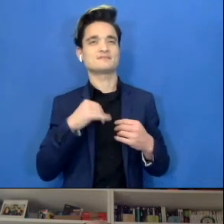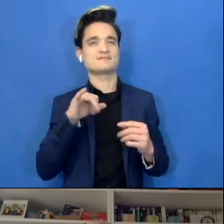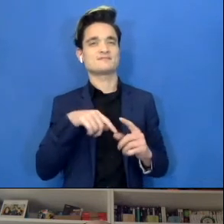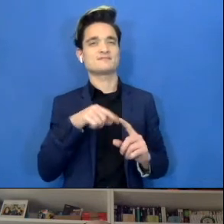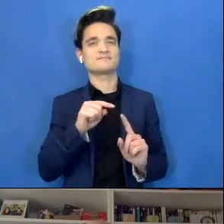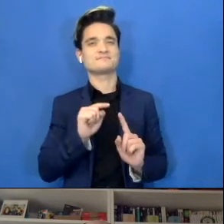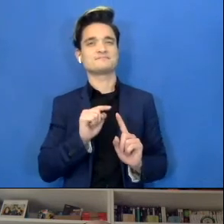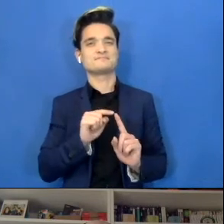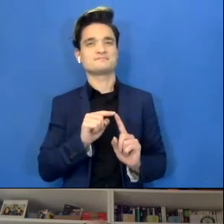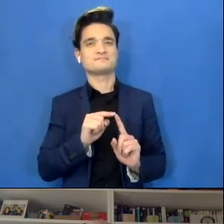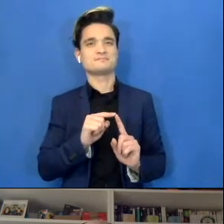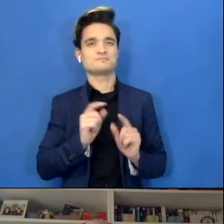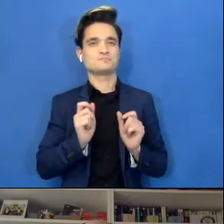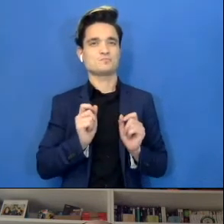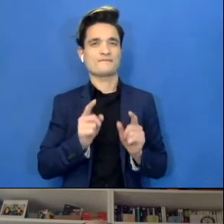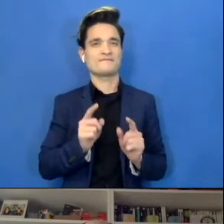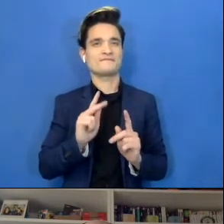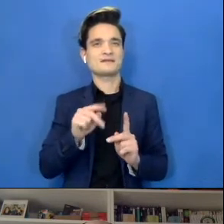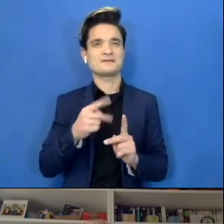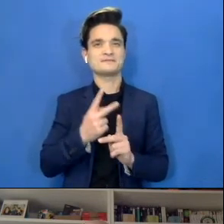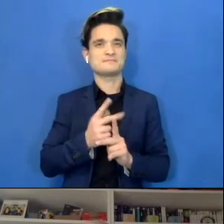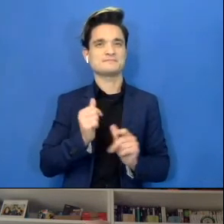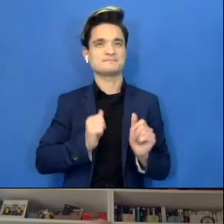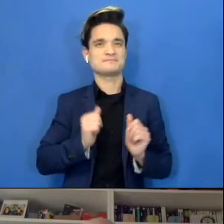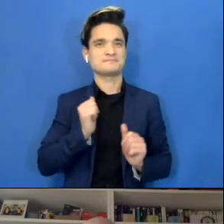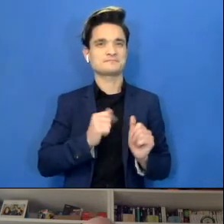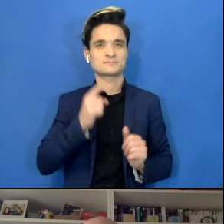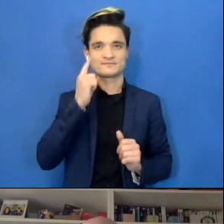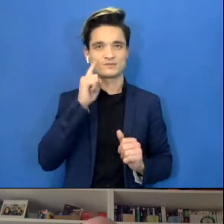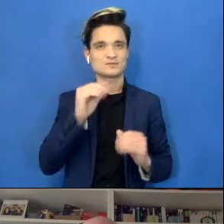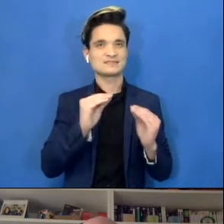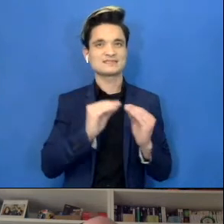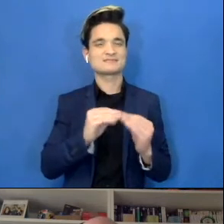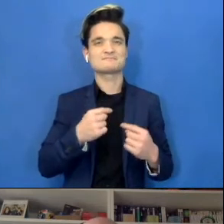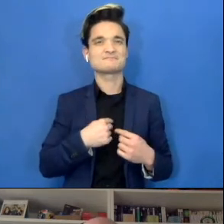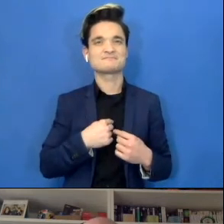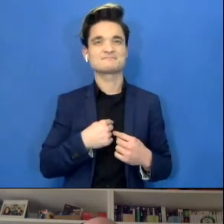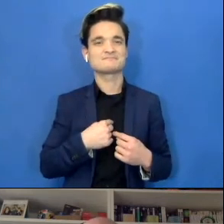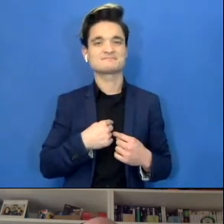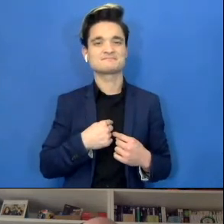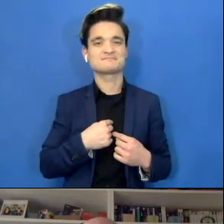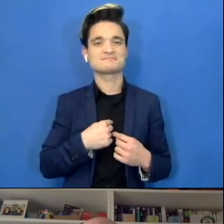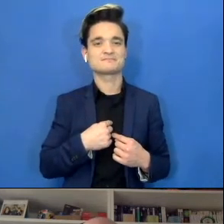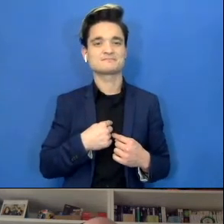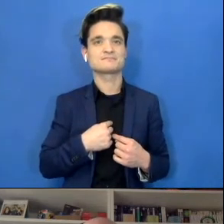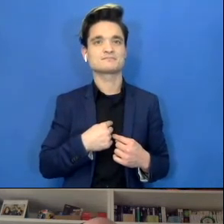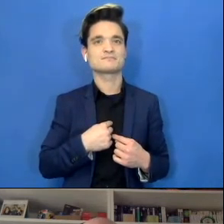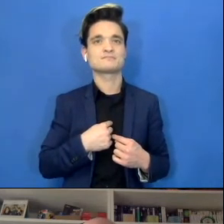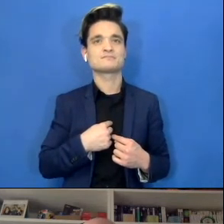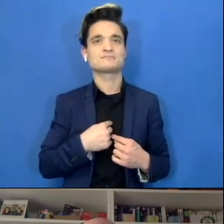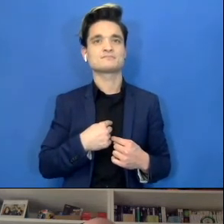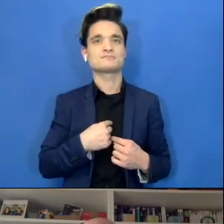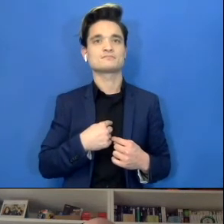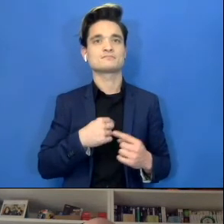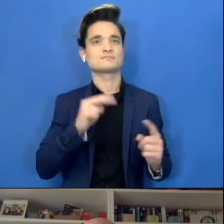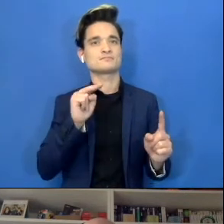one because it takes a lot of training. You need to get the angles right. You need to get the movement exactly right. You have to get the timing right. So